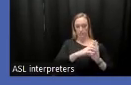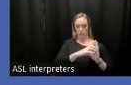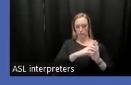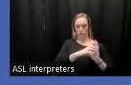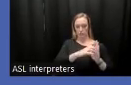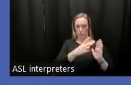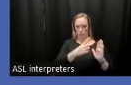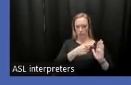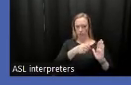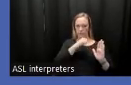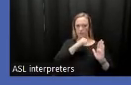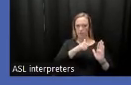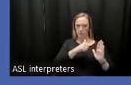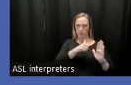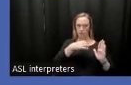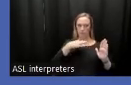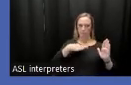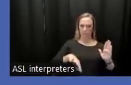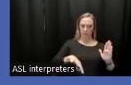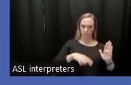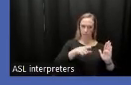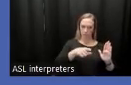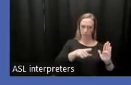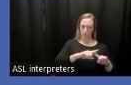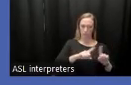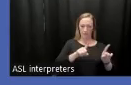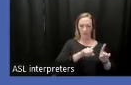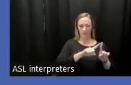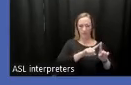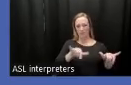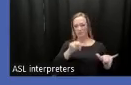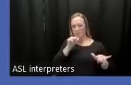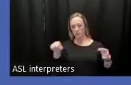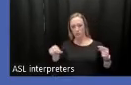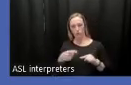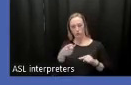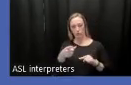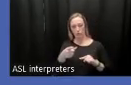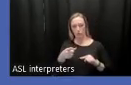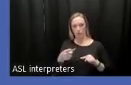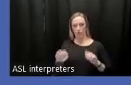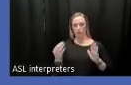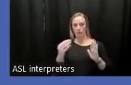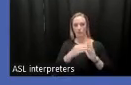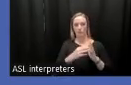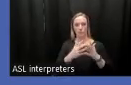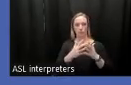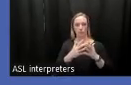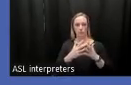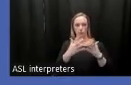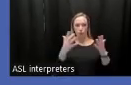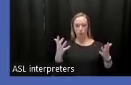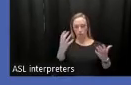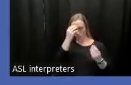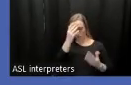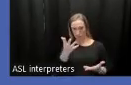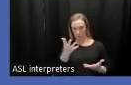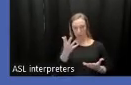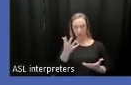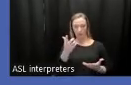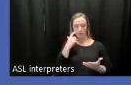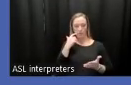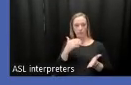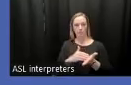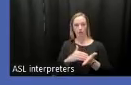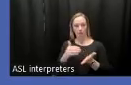doesn't hurt you is putting in too much stuff, because a lot of times reviewers, when they look through there, say, well, it looks like you have a